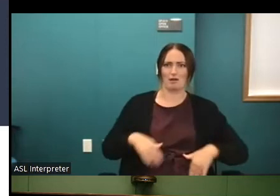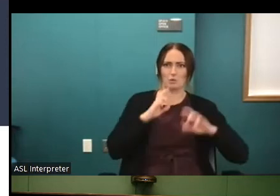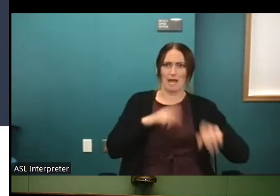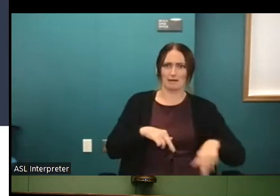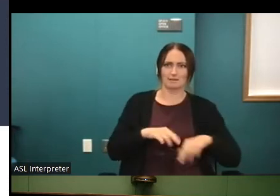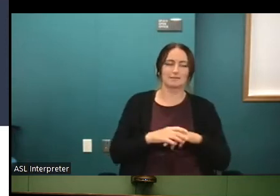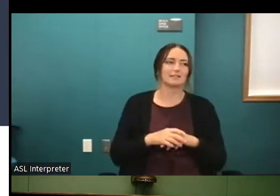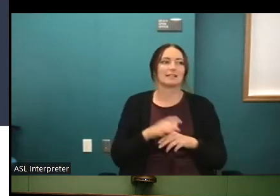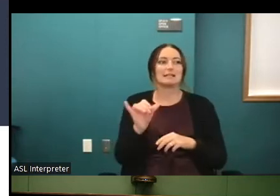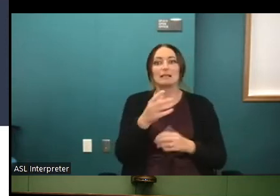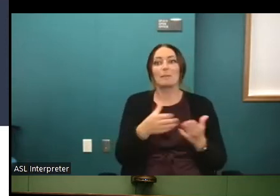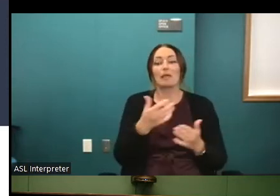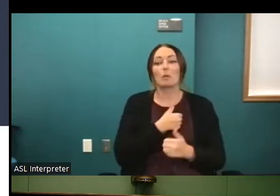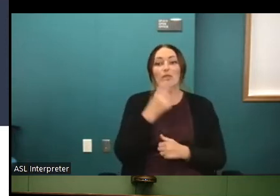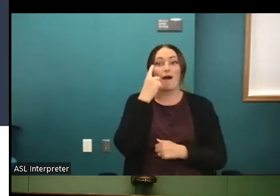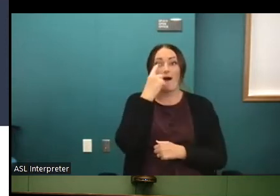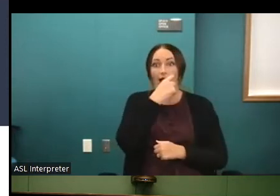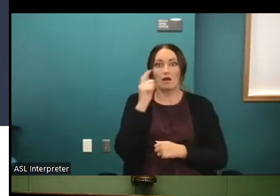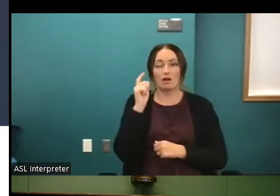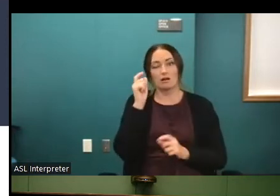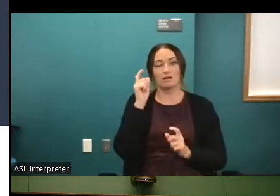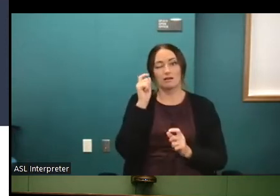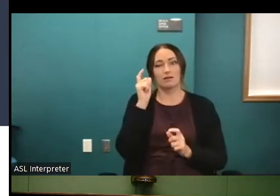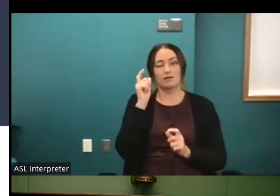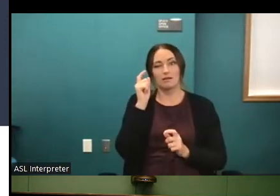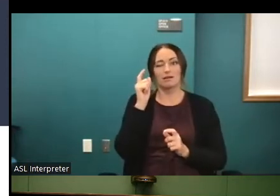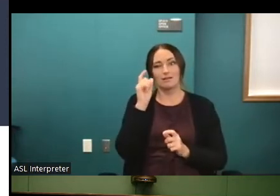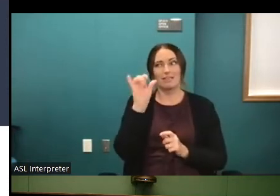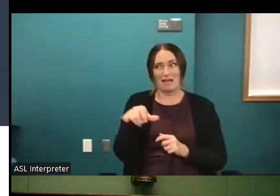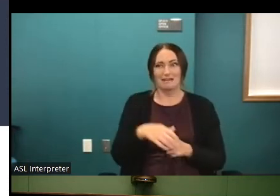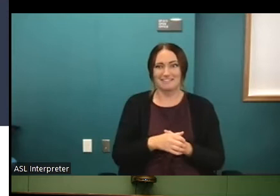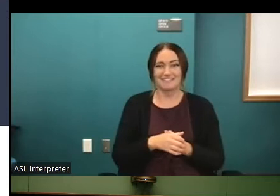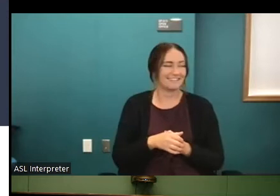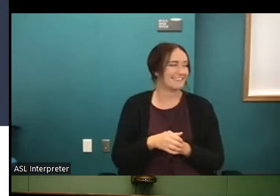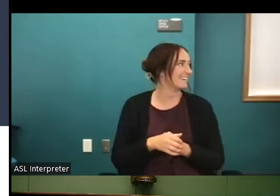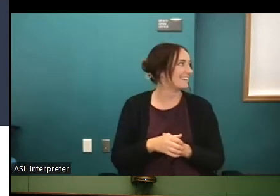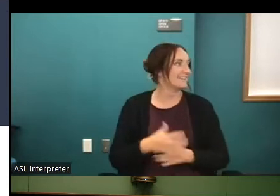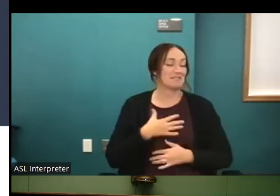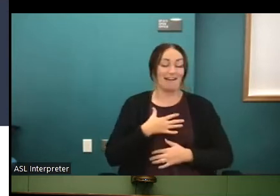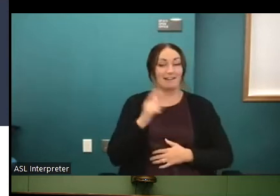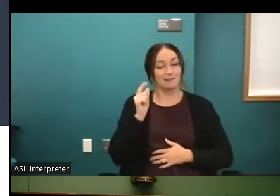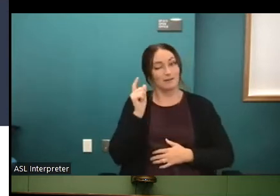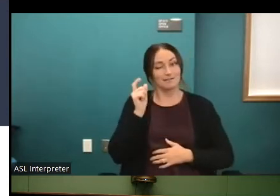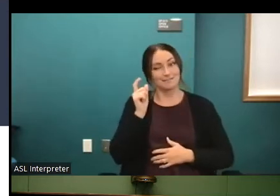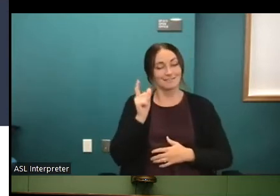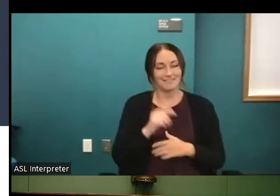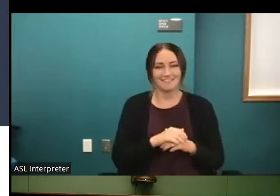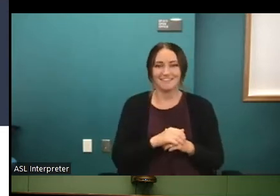twitch. the eye twitch. So the reason for the eye twitches are, I've never seen that one, but sure, why it might twitch.